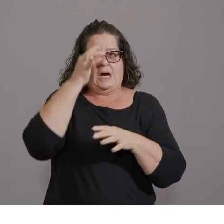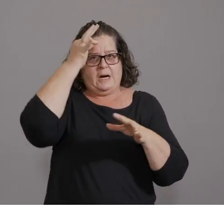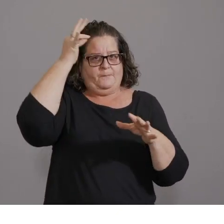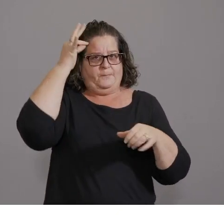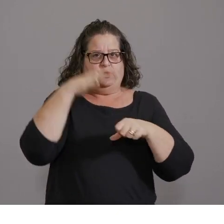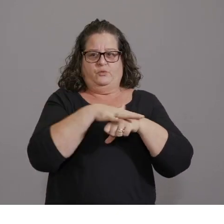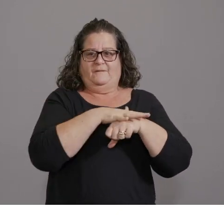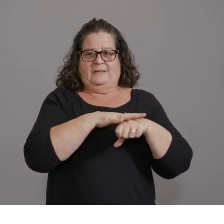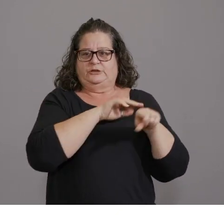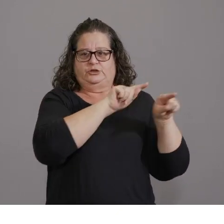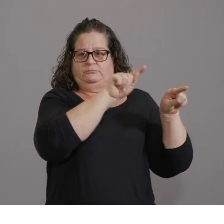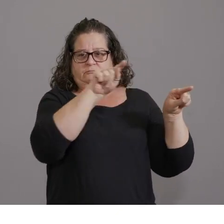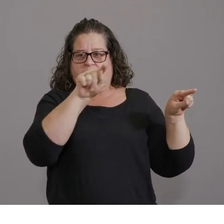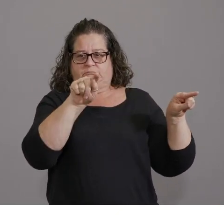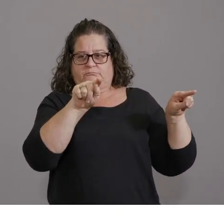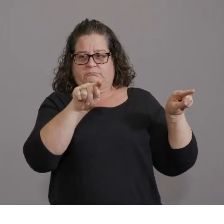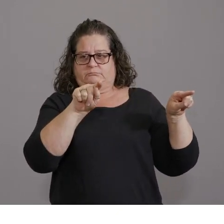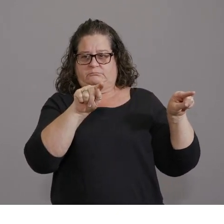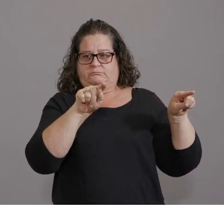immunization registry.